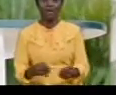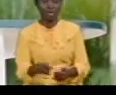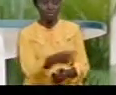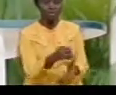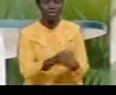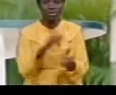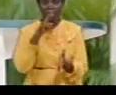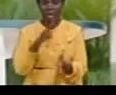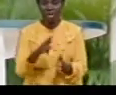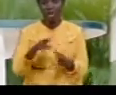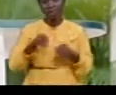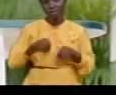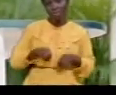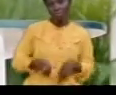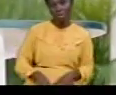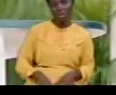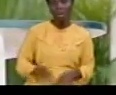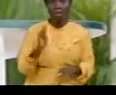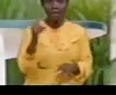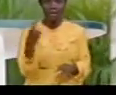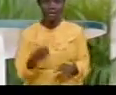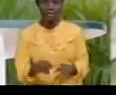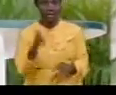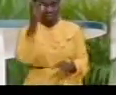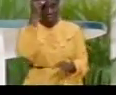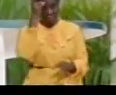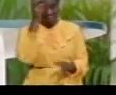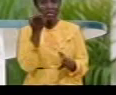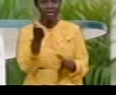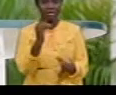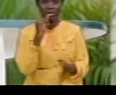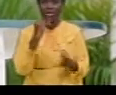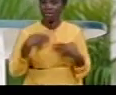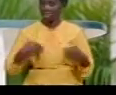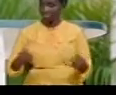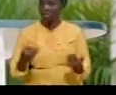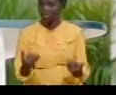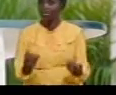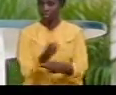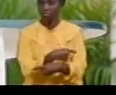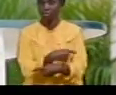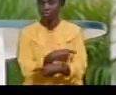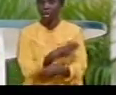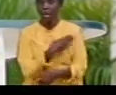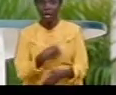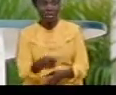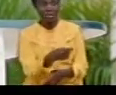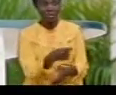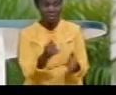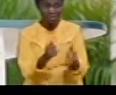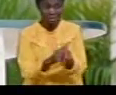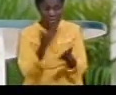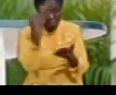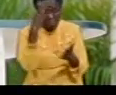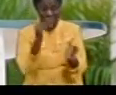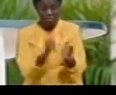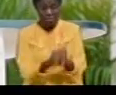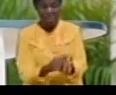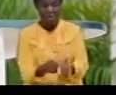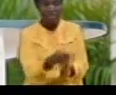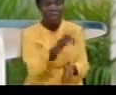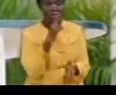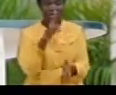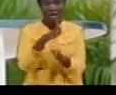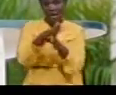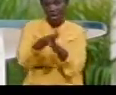there's healing today. There's healing today. And those who do not know, they are depressed within there, there's healing. Can you